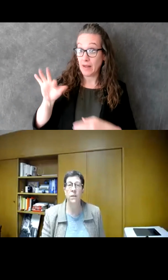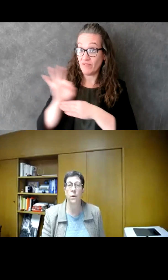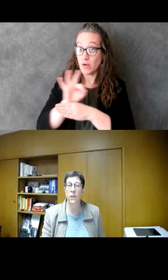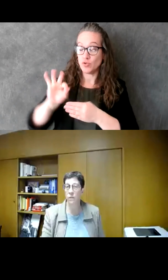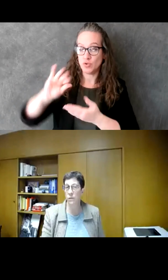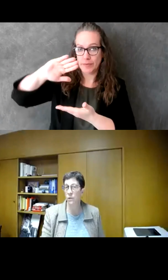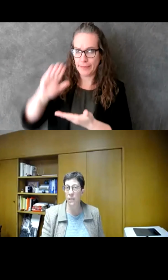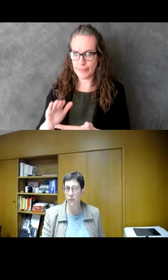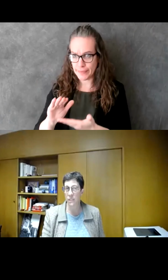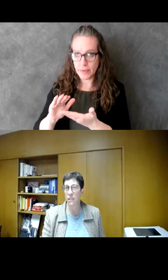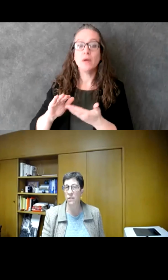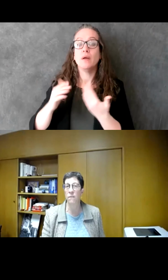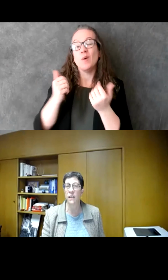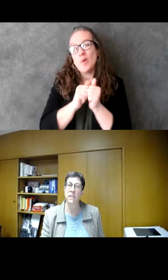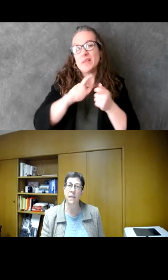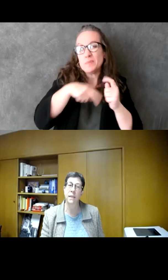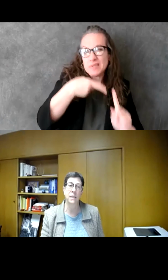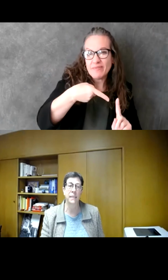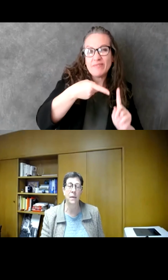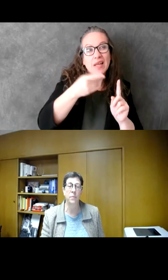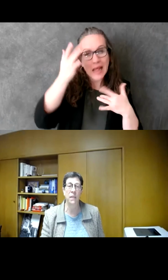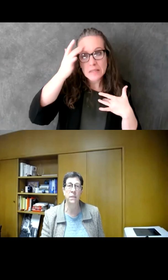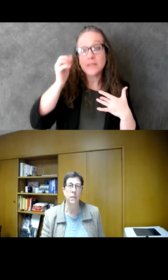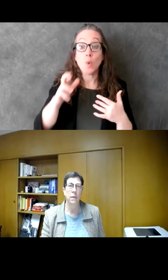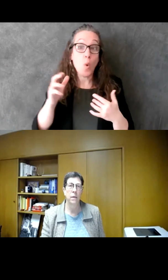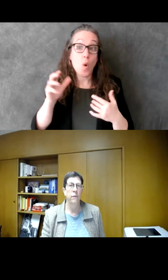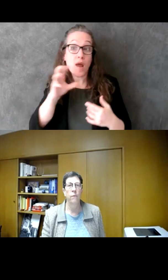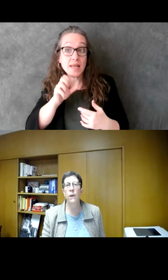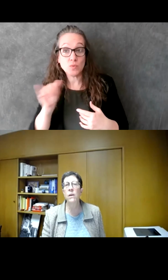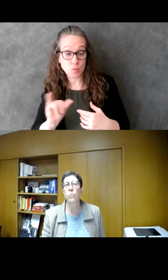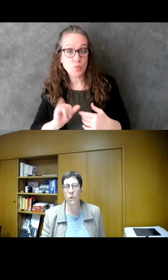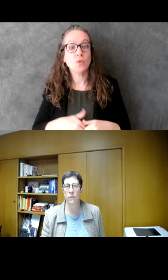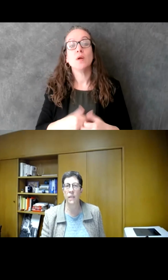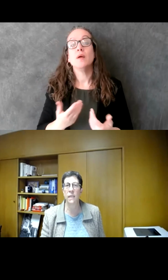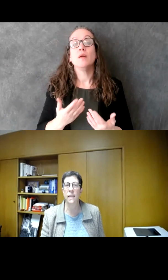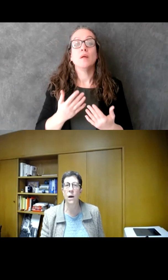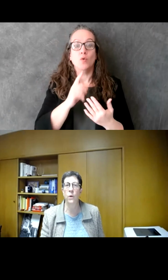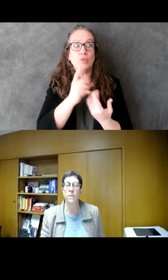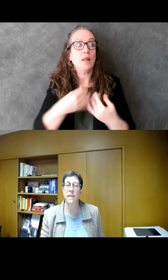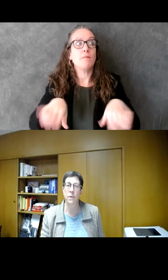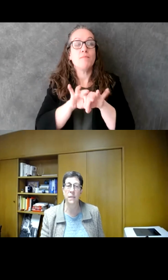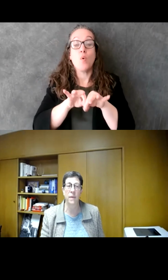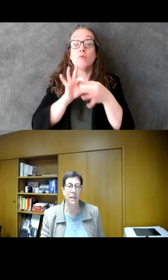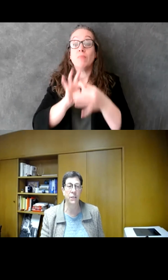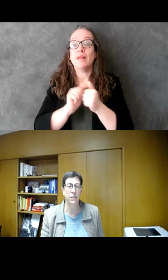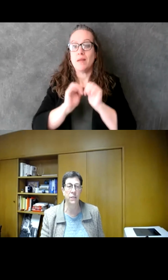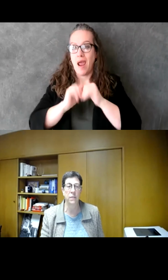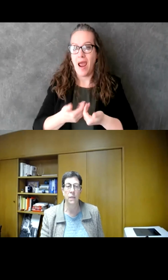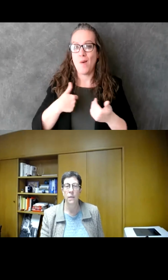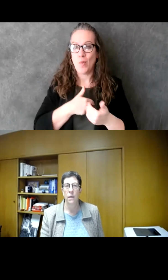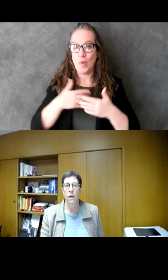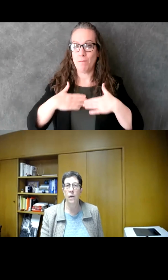with certain illnesses that affect the kidneys like diabetes. Very important, related to how we metabolize